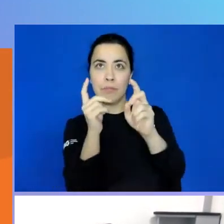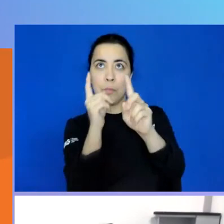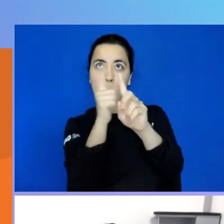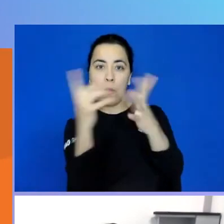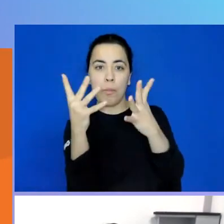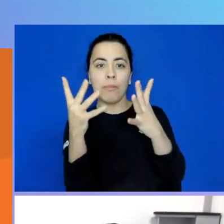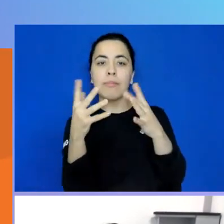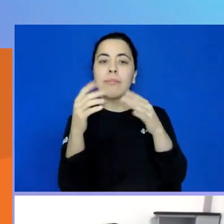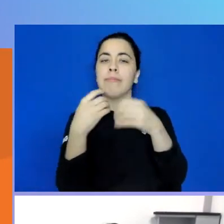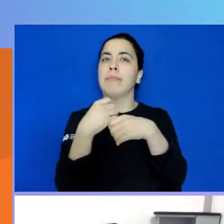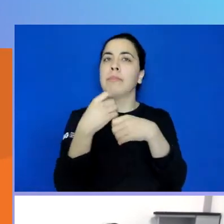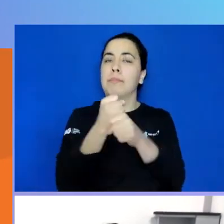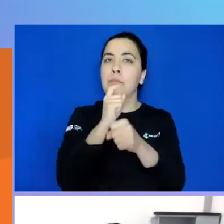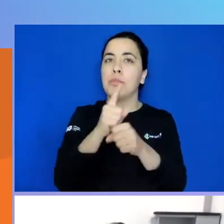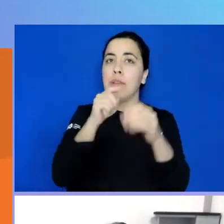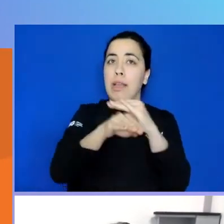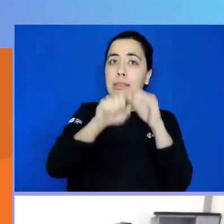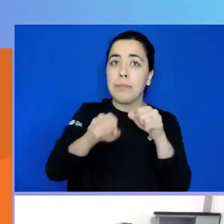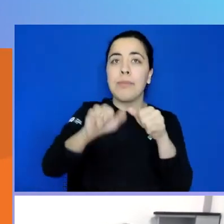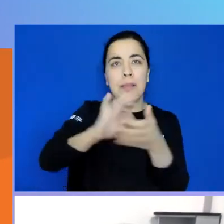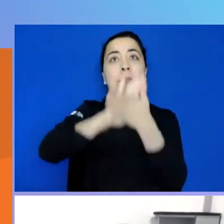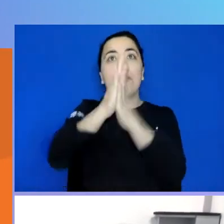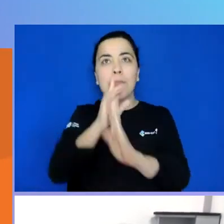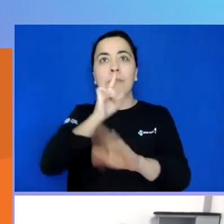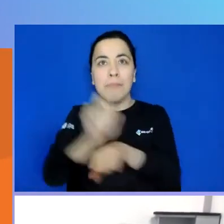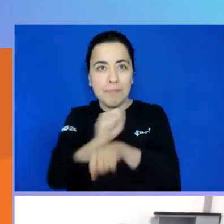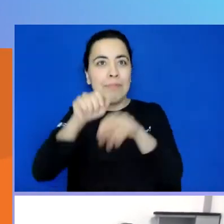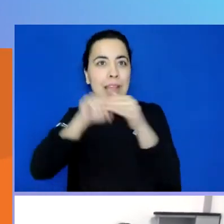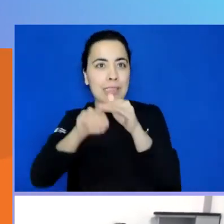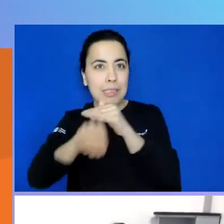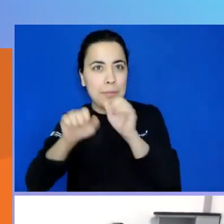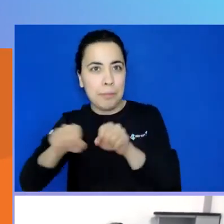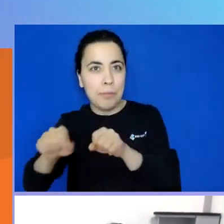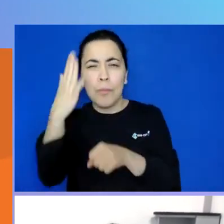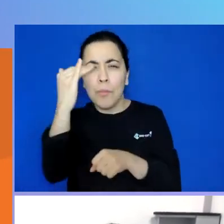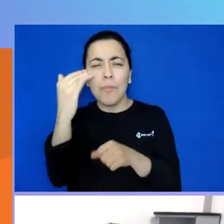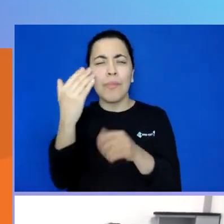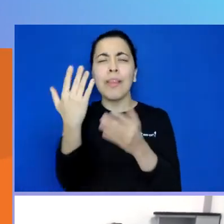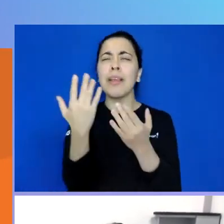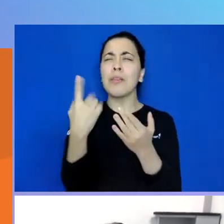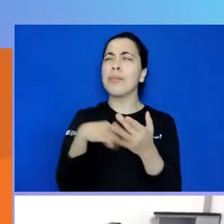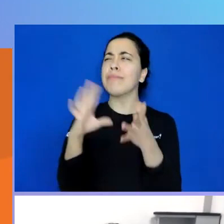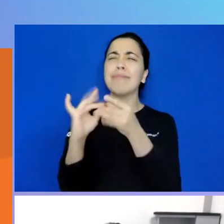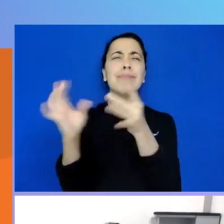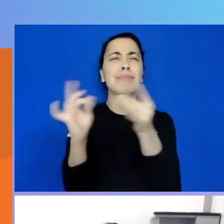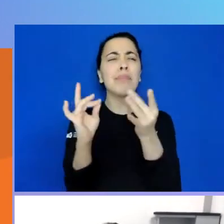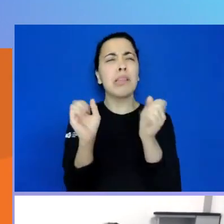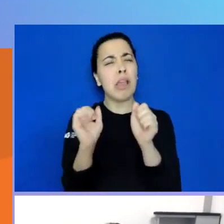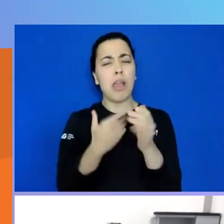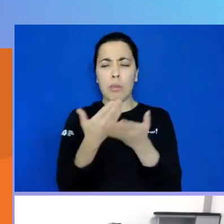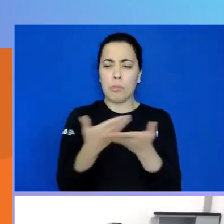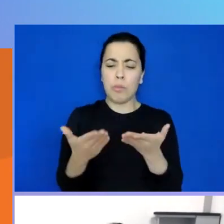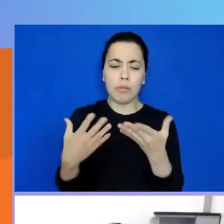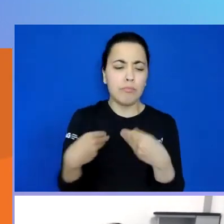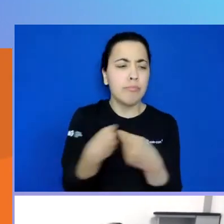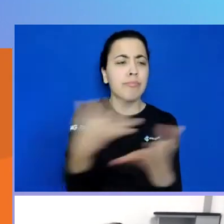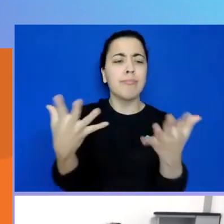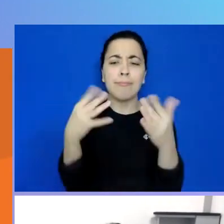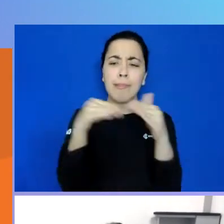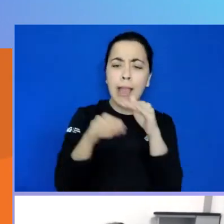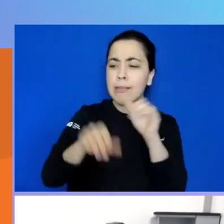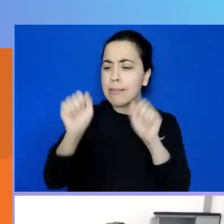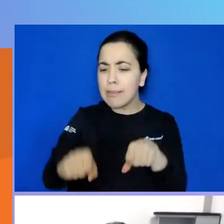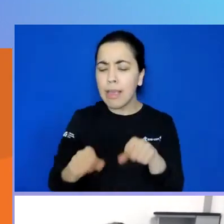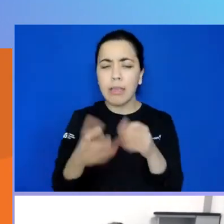accessible, because we talk a lot about making our products accessible, whether it's